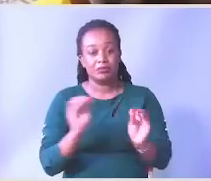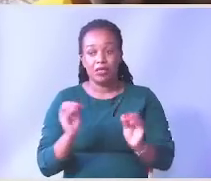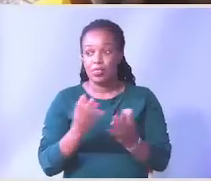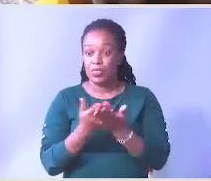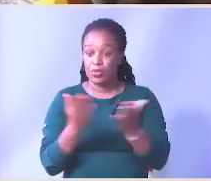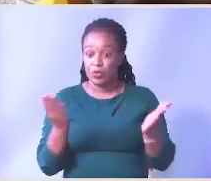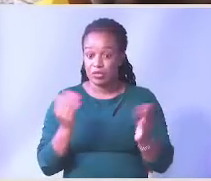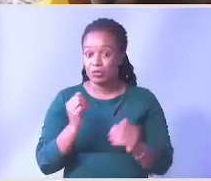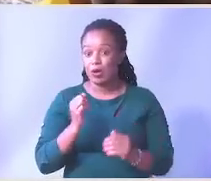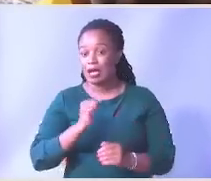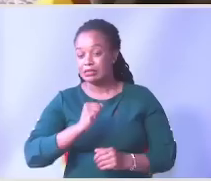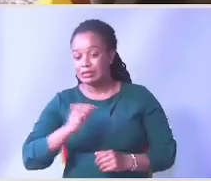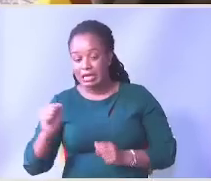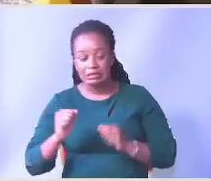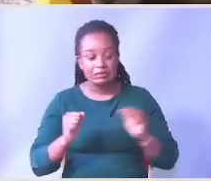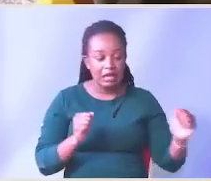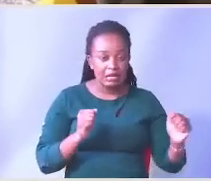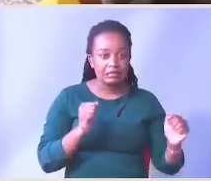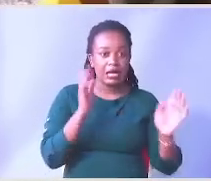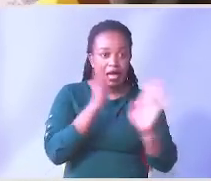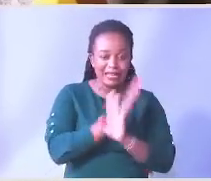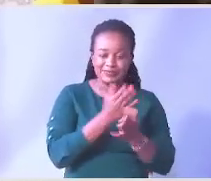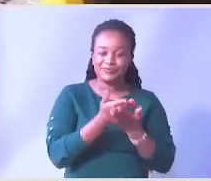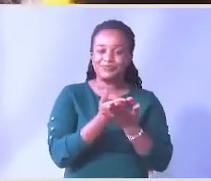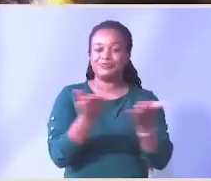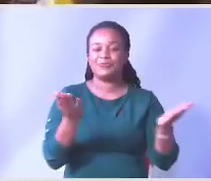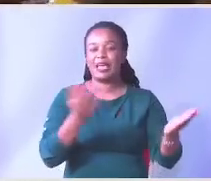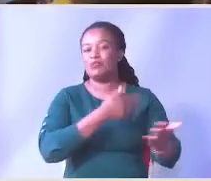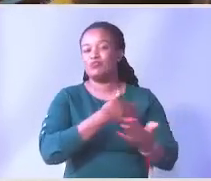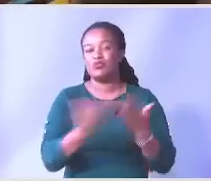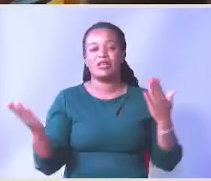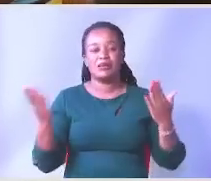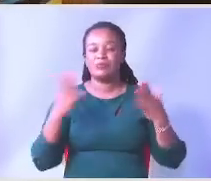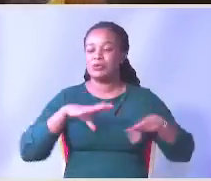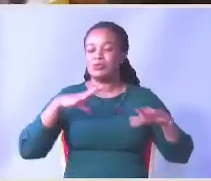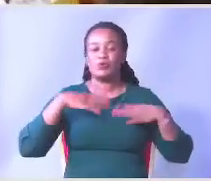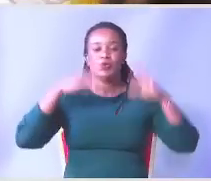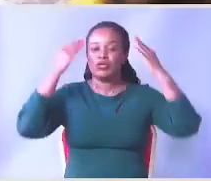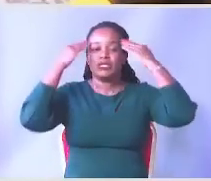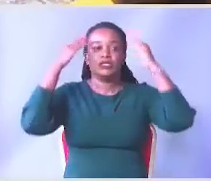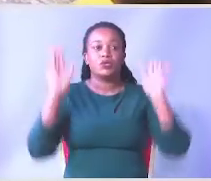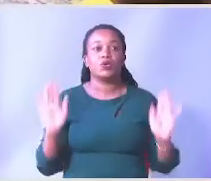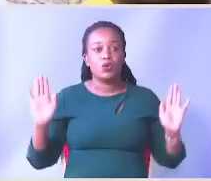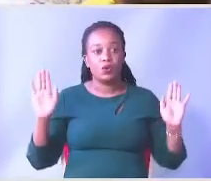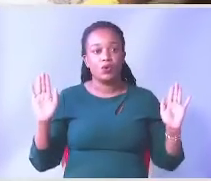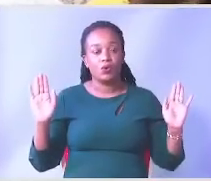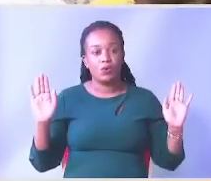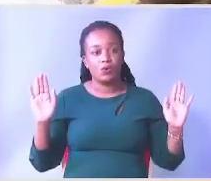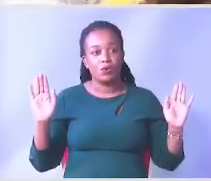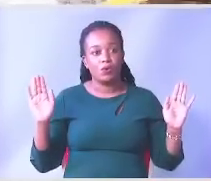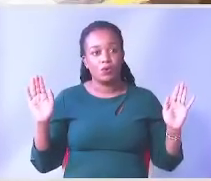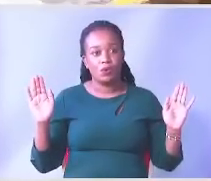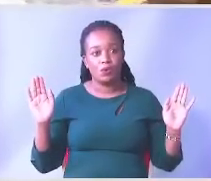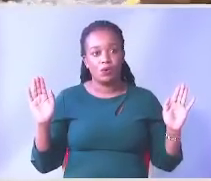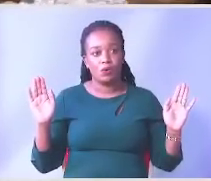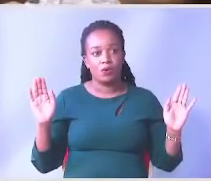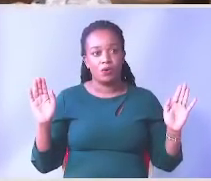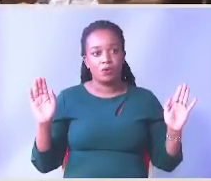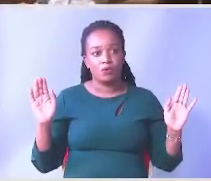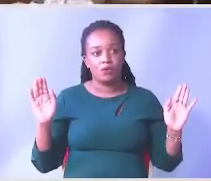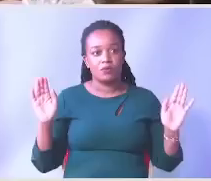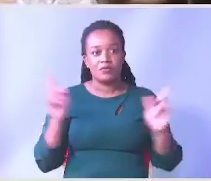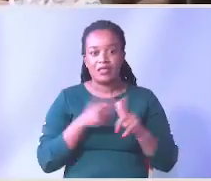wale ni bure. Hata sio watu sijui. Hata walienda State House juzi waka president